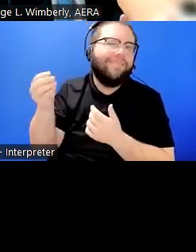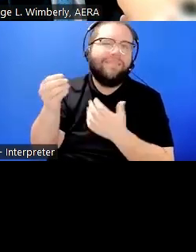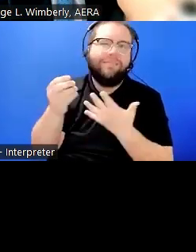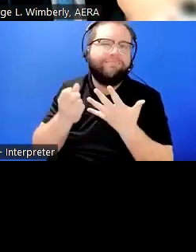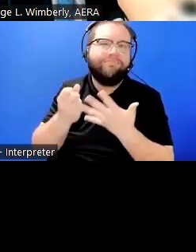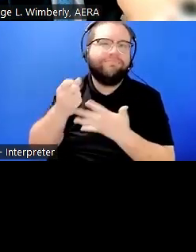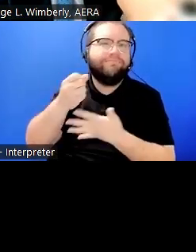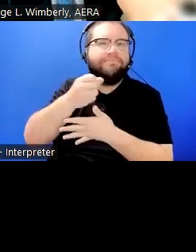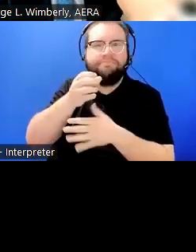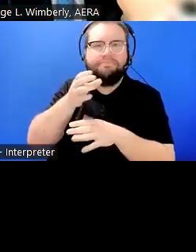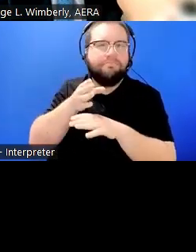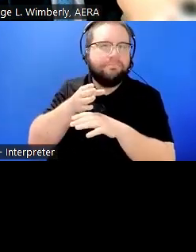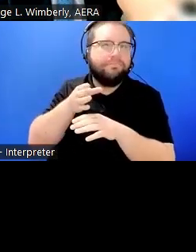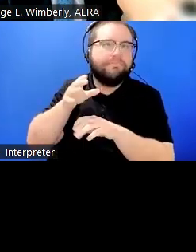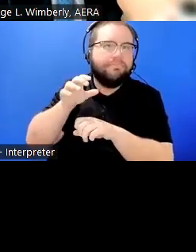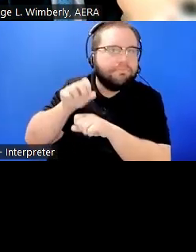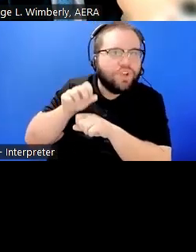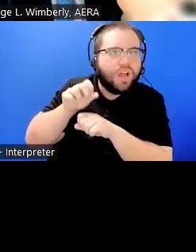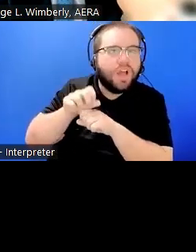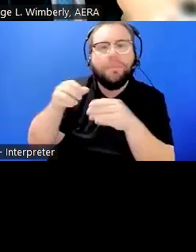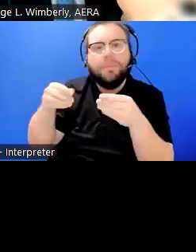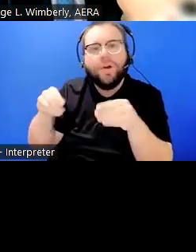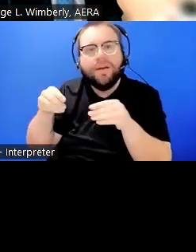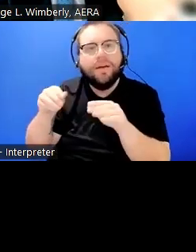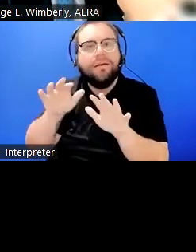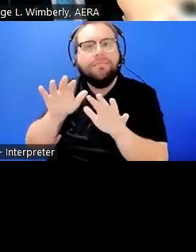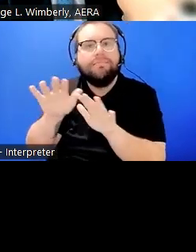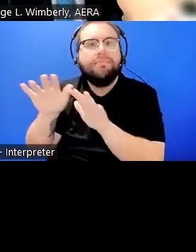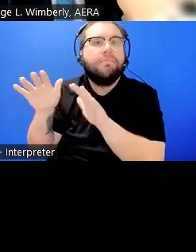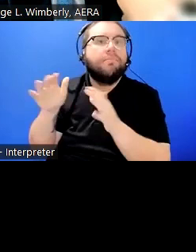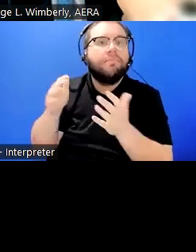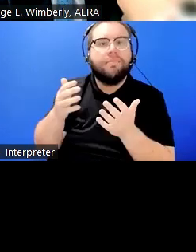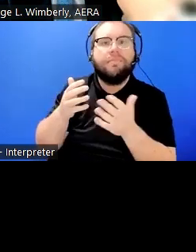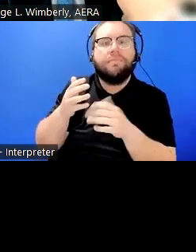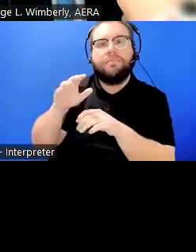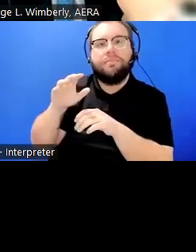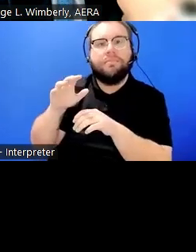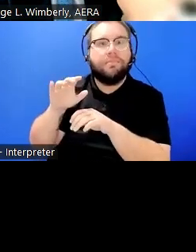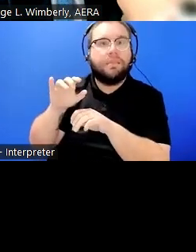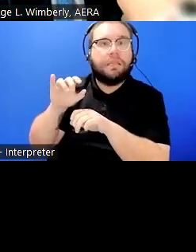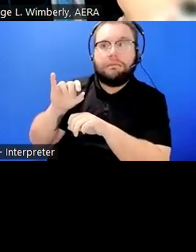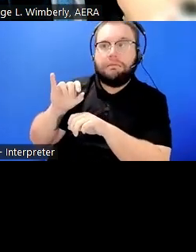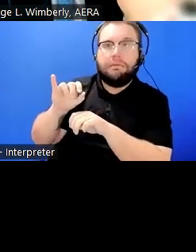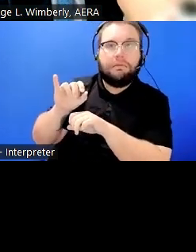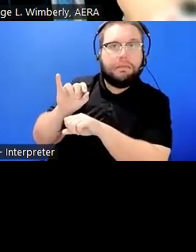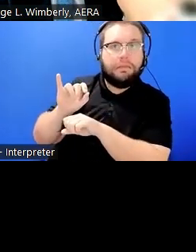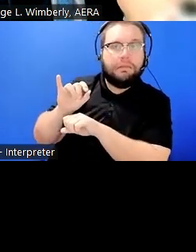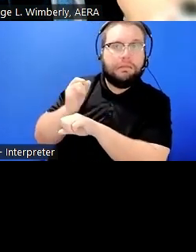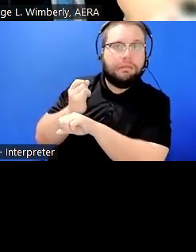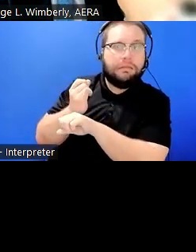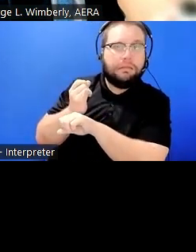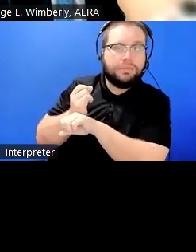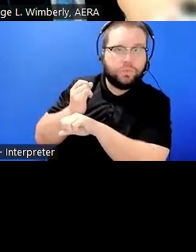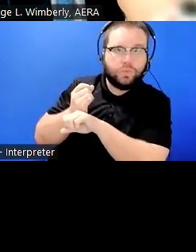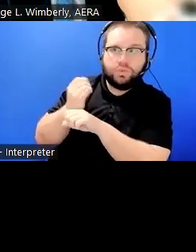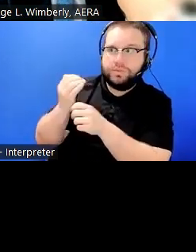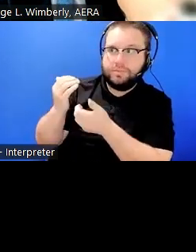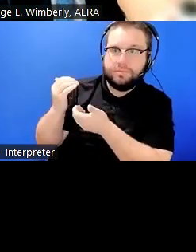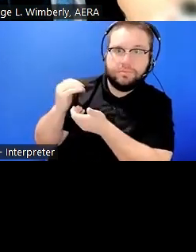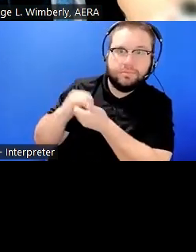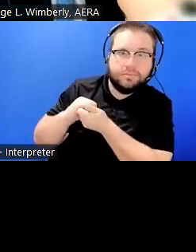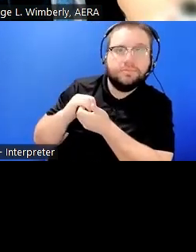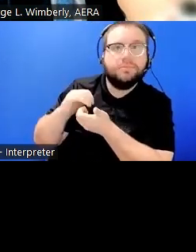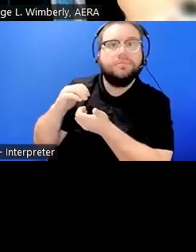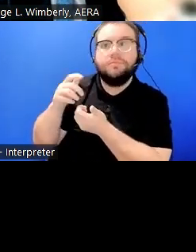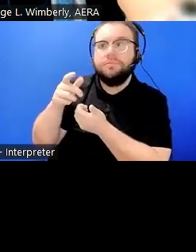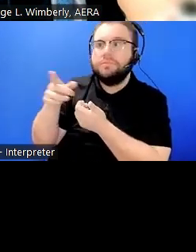the labor market and all as well. Dealing with institutions that deal with schools and students and things of